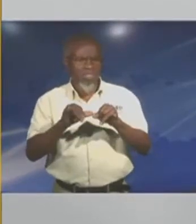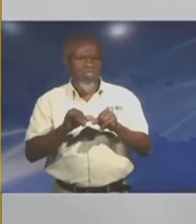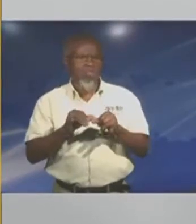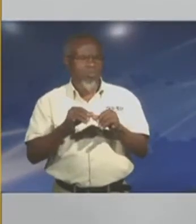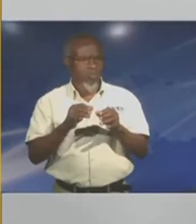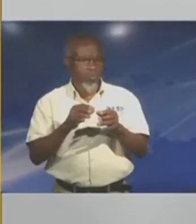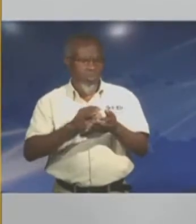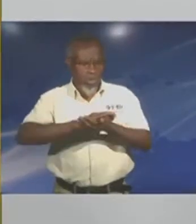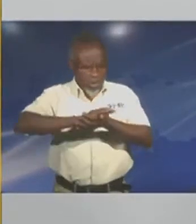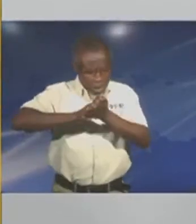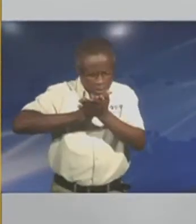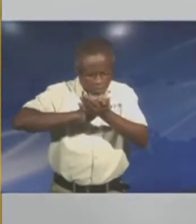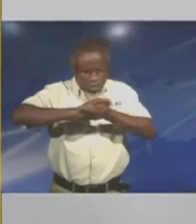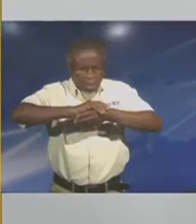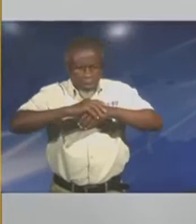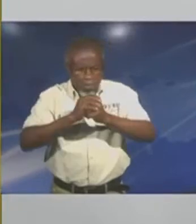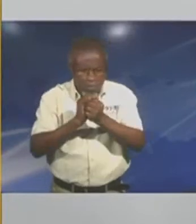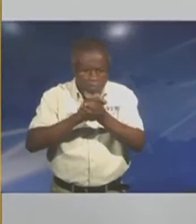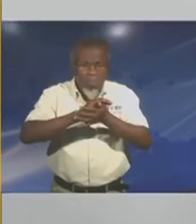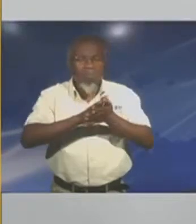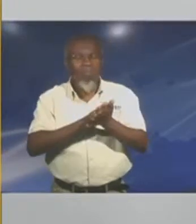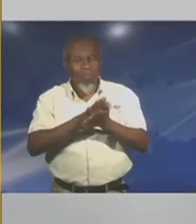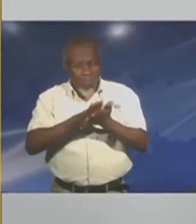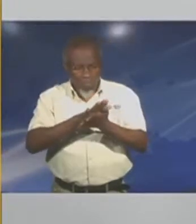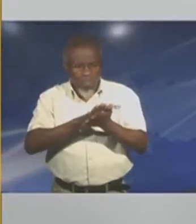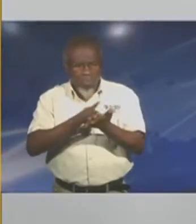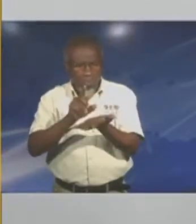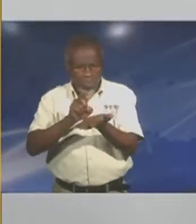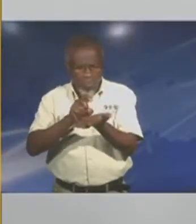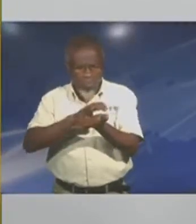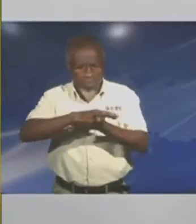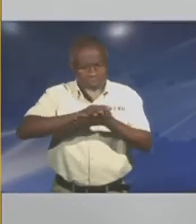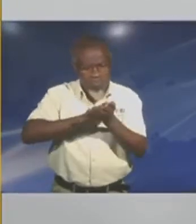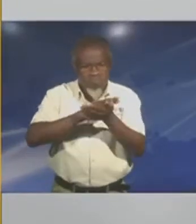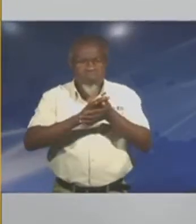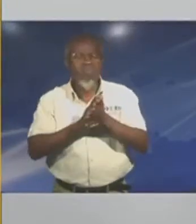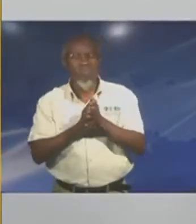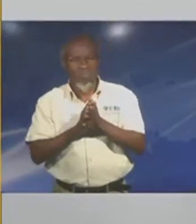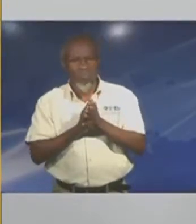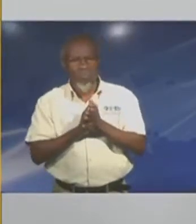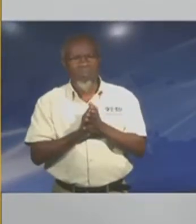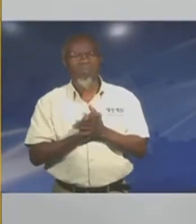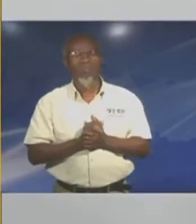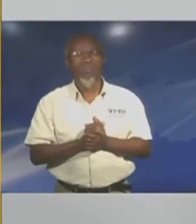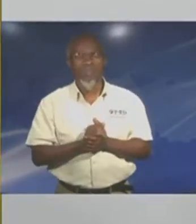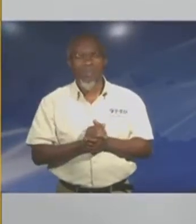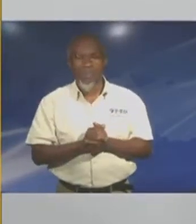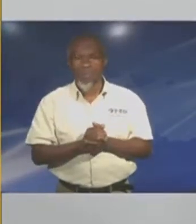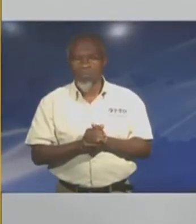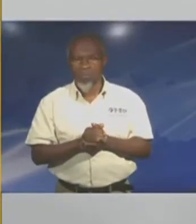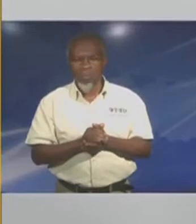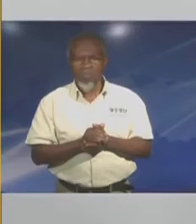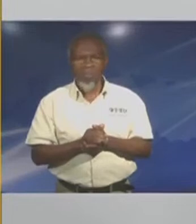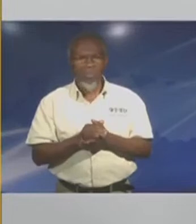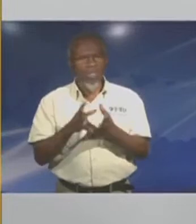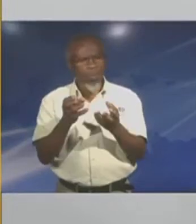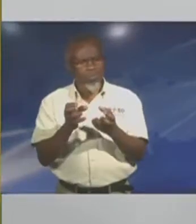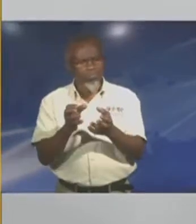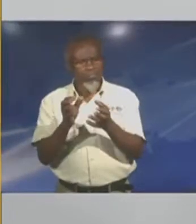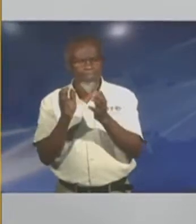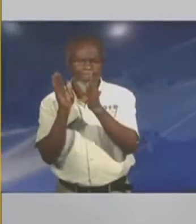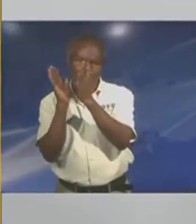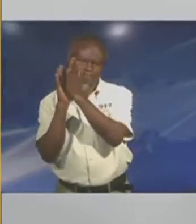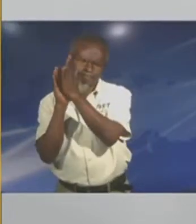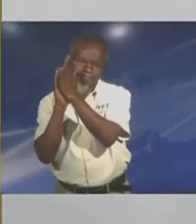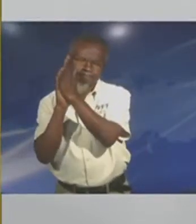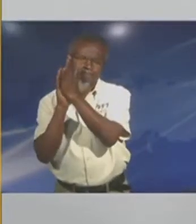sanitization. As I close this morning, I would just like to commend and recognize the health teams at our